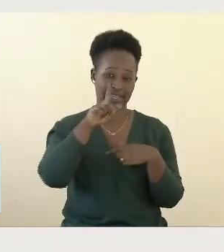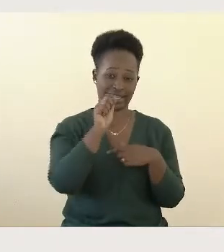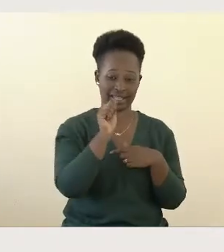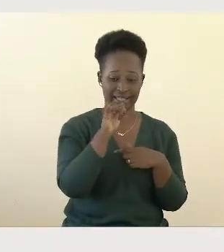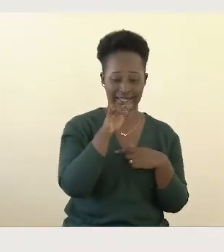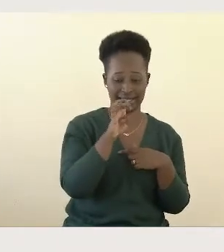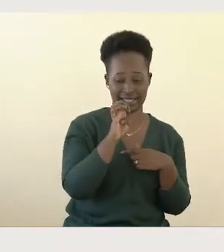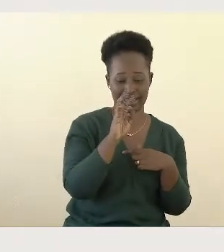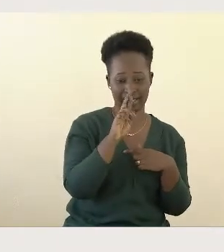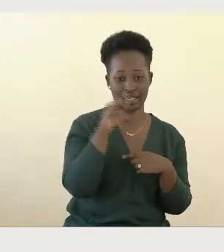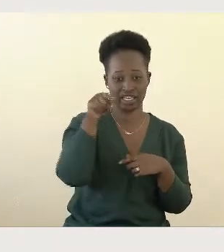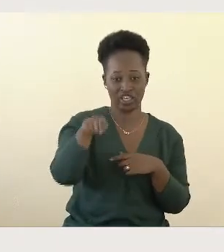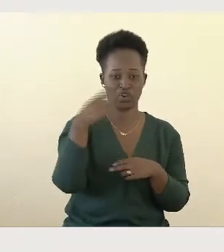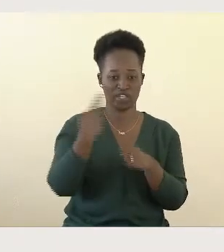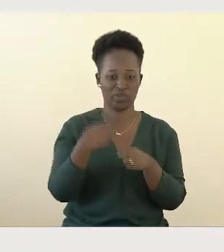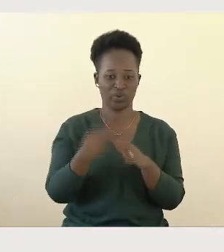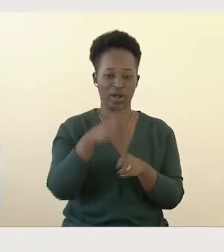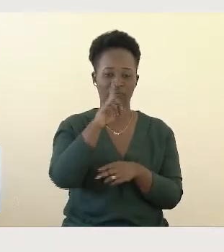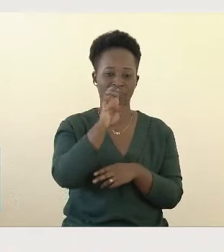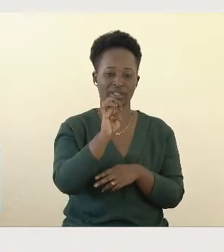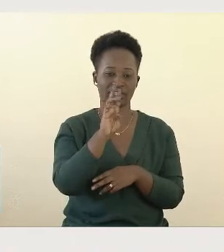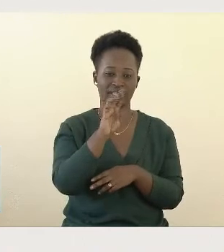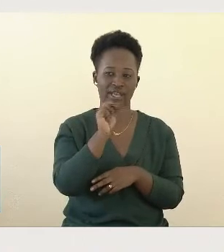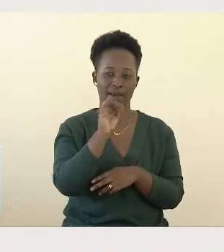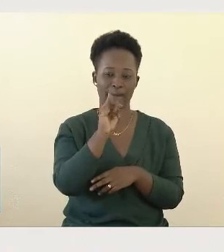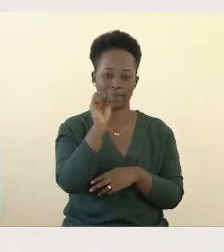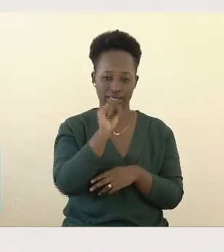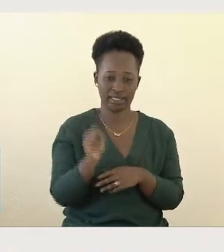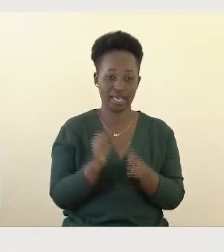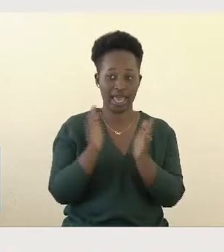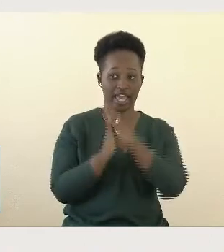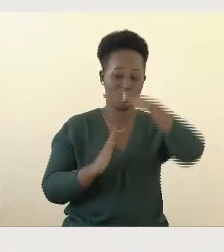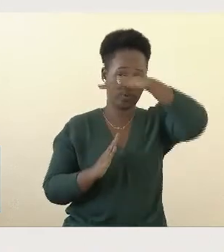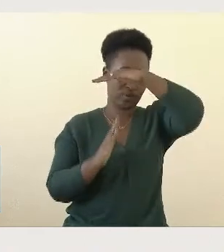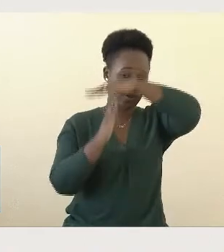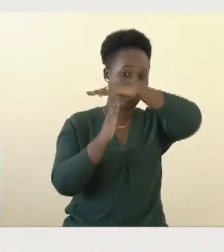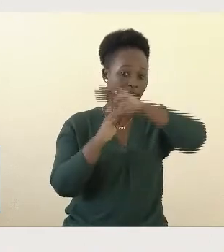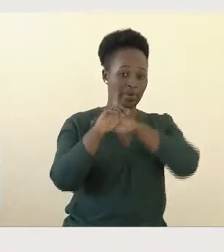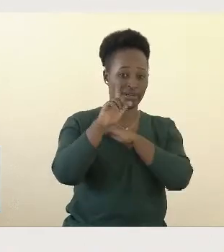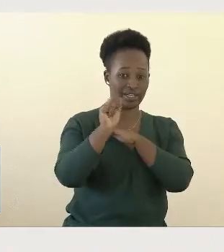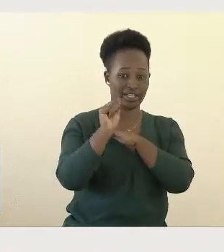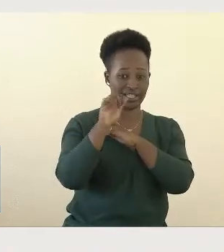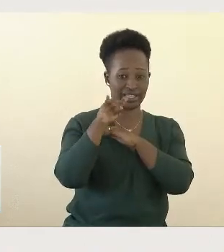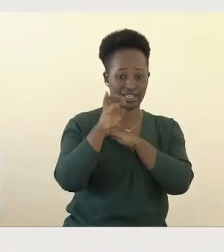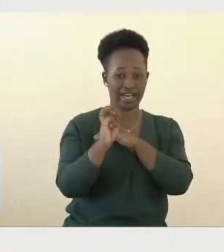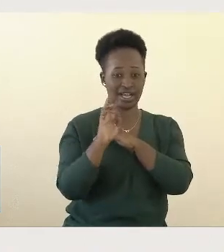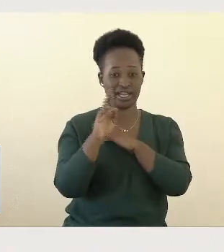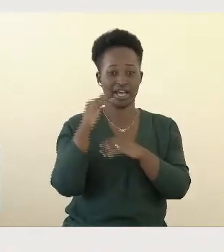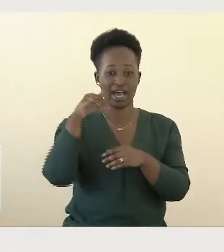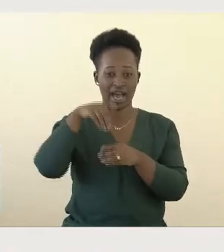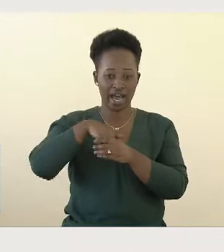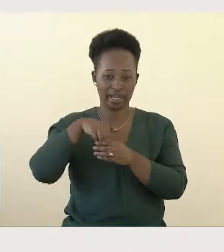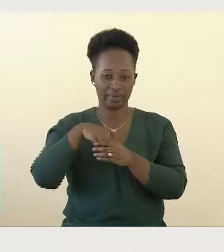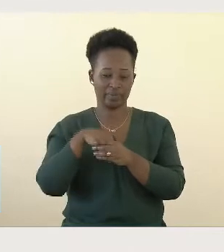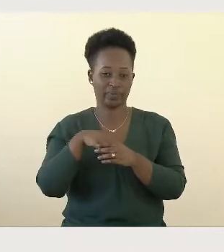dermis. And the top layer of the epidermis is composed of dead cells. That's